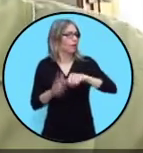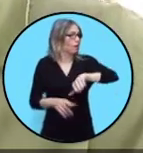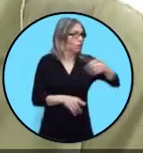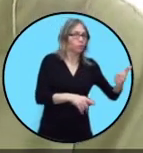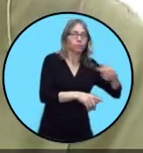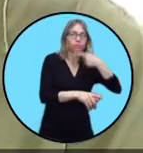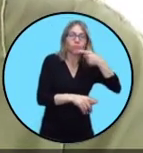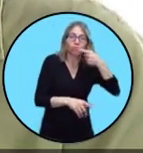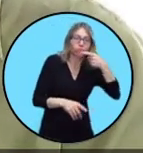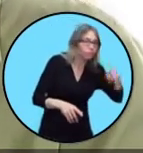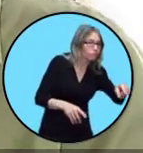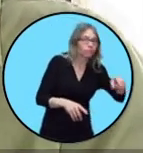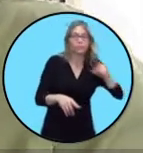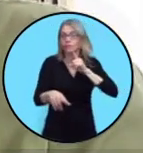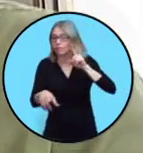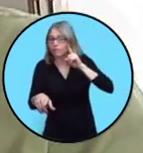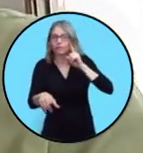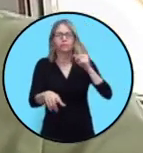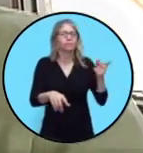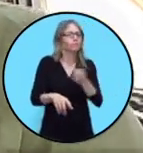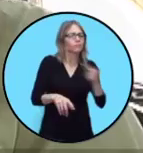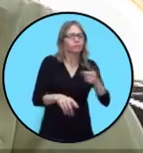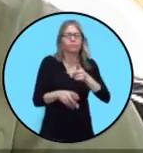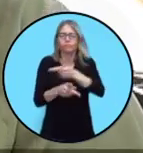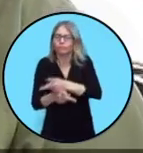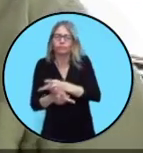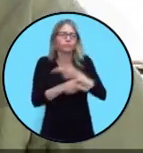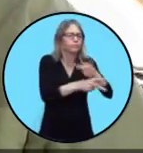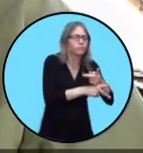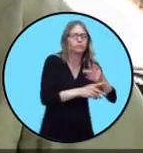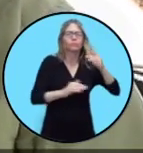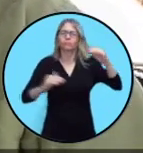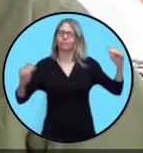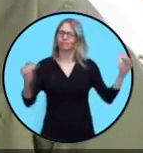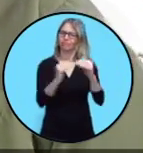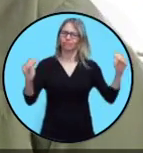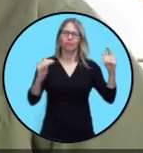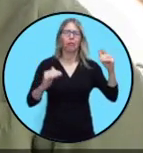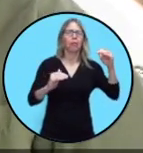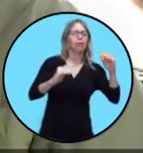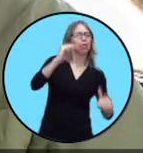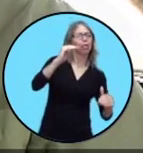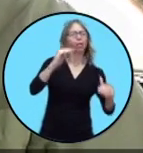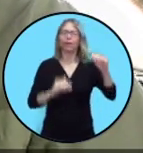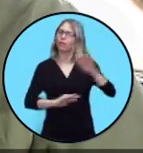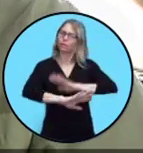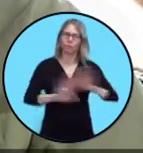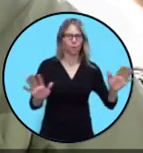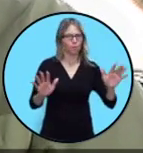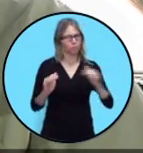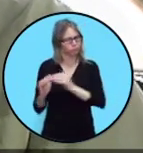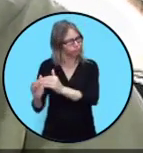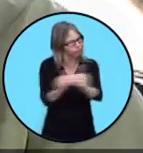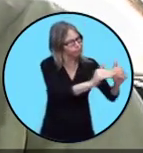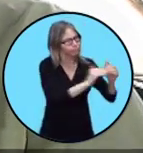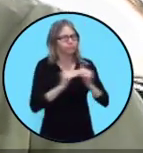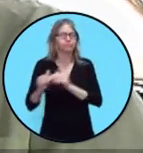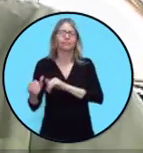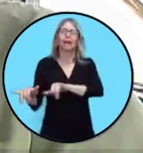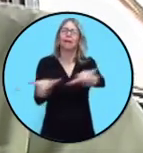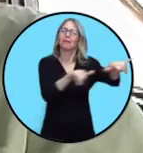are hearing, they would like to see that all of them be